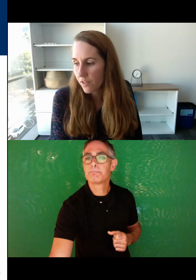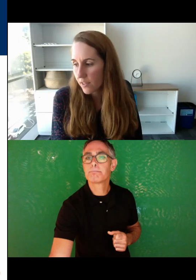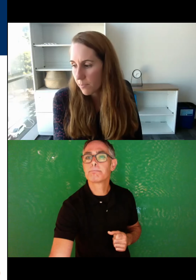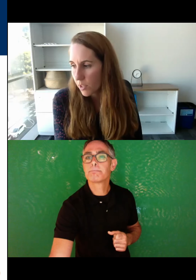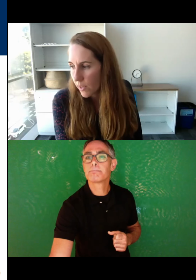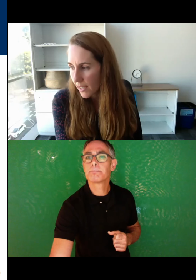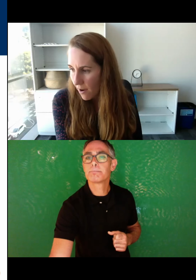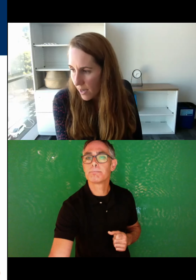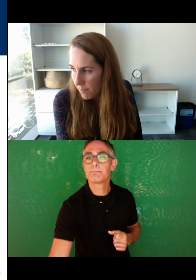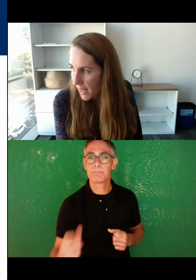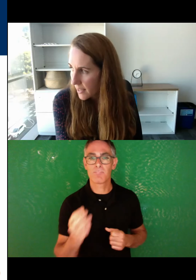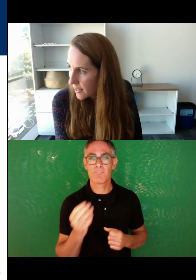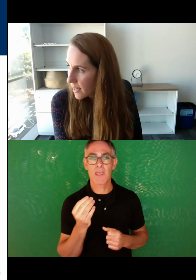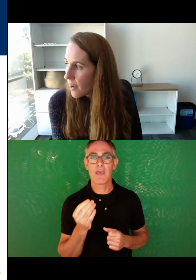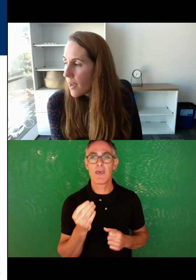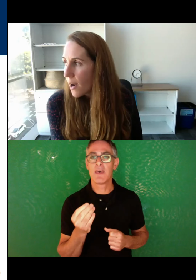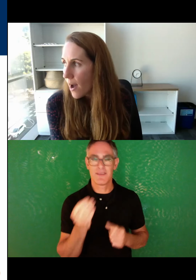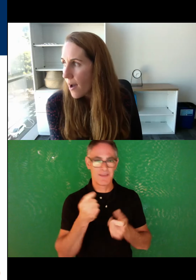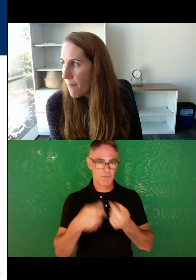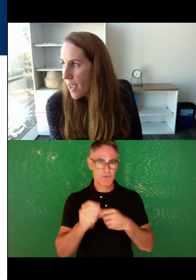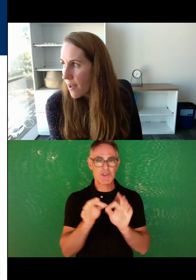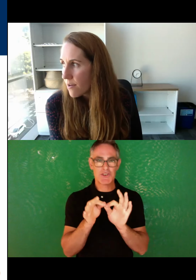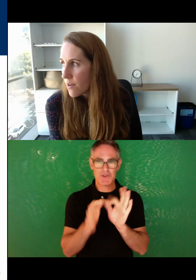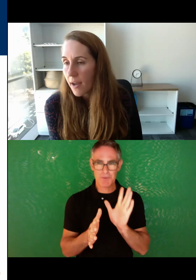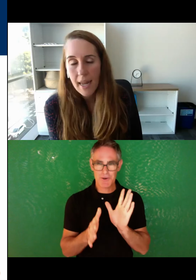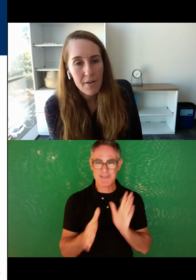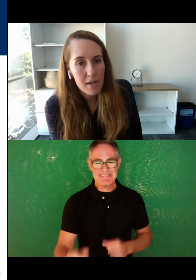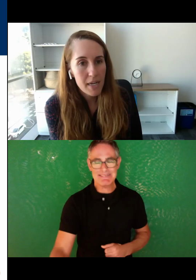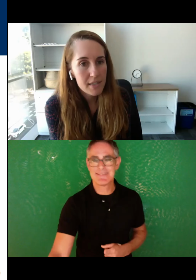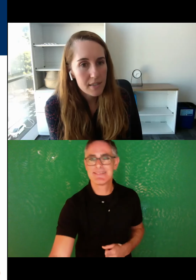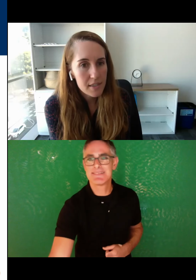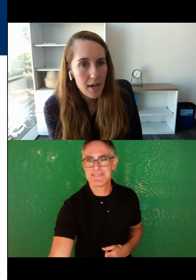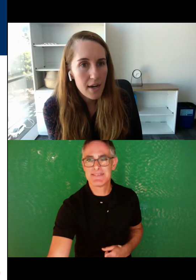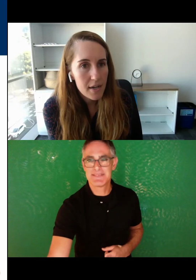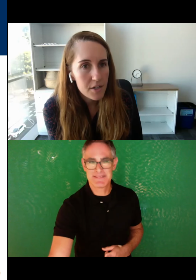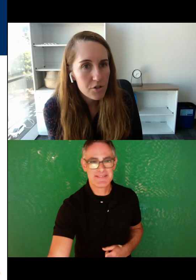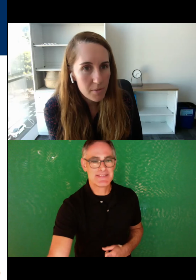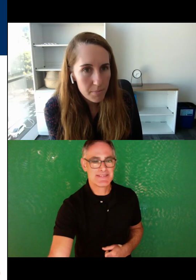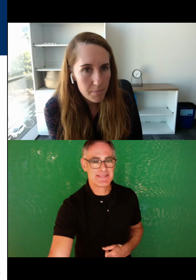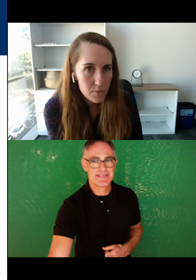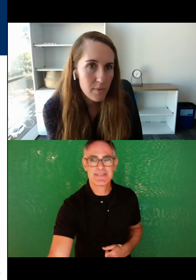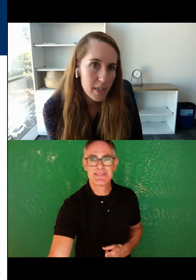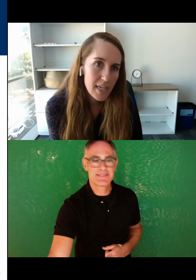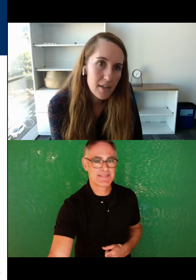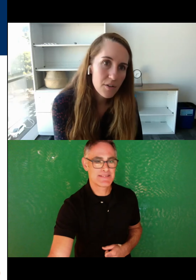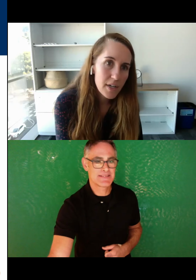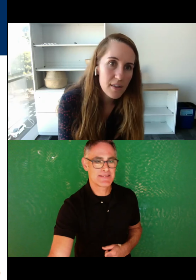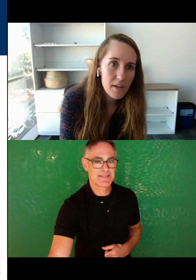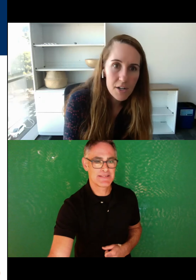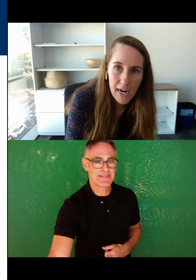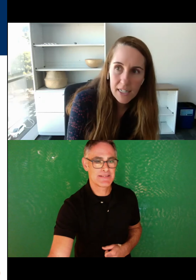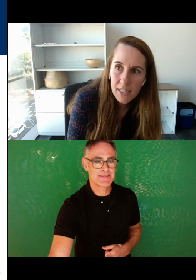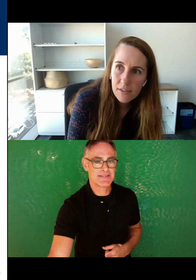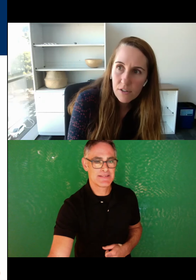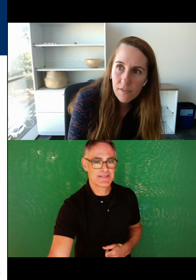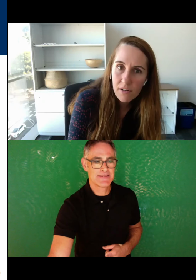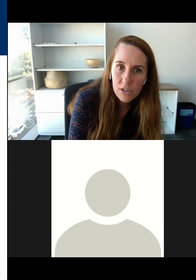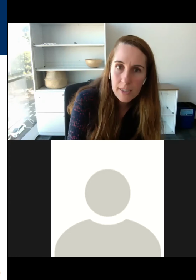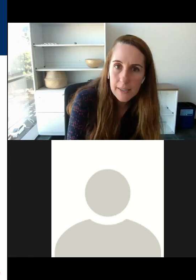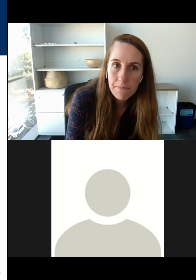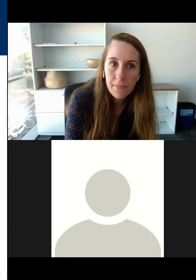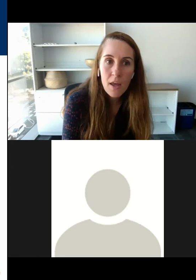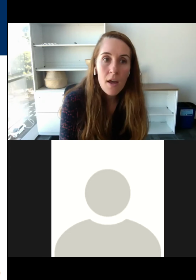the differences between county-based and non-county based AAAs when we take a look at the contracting